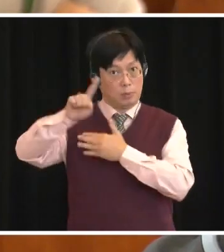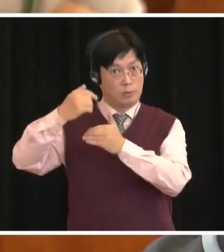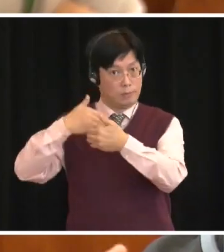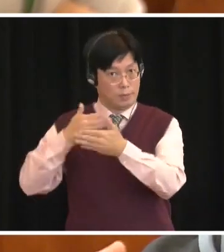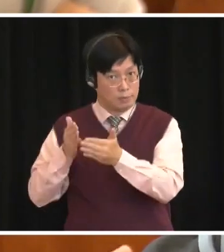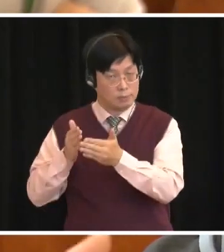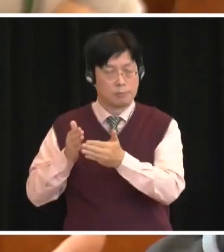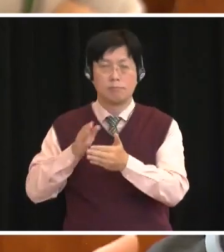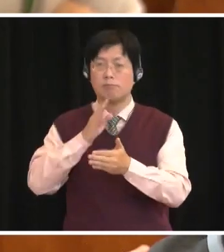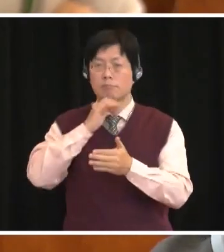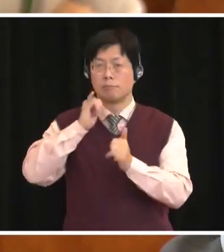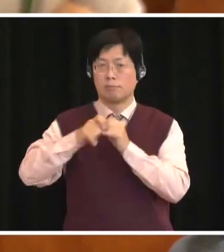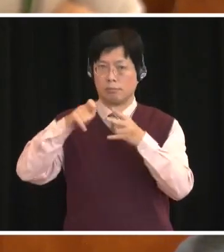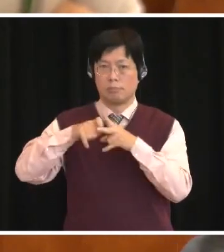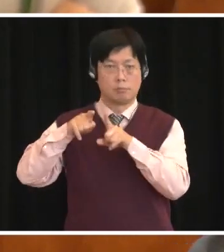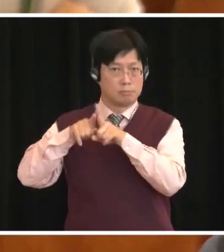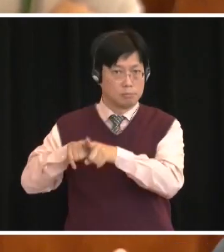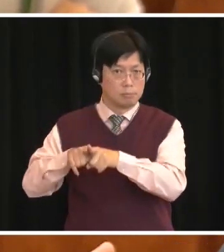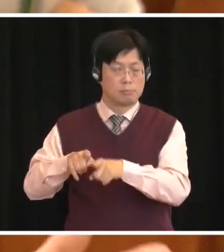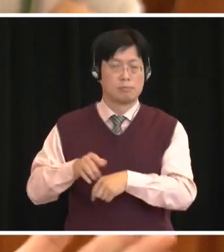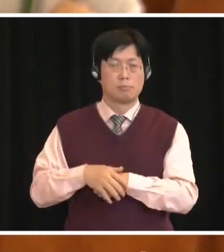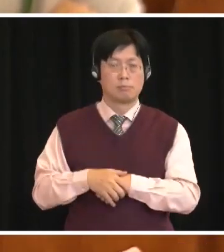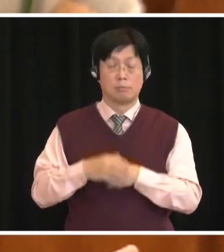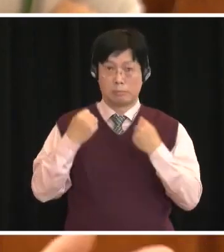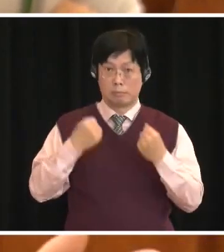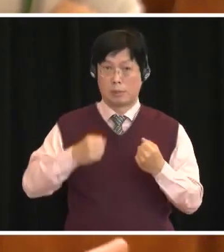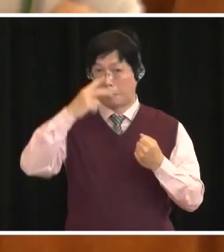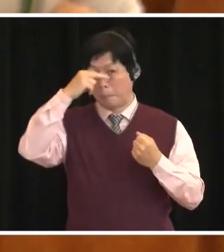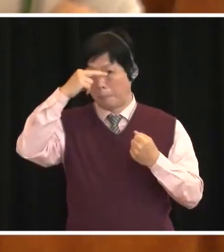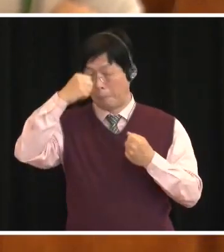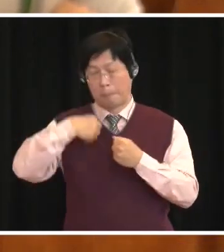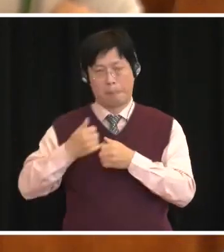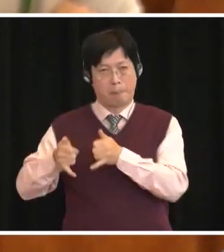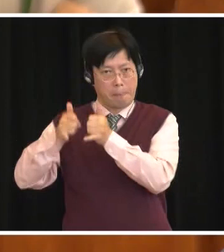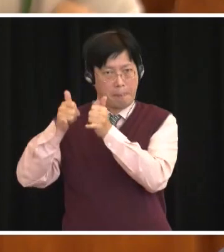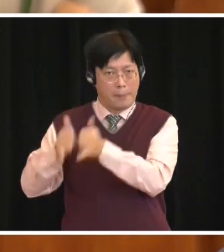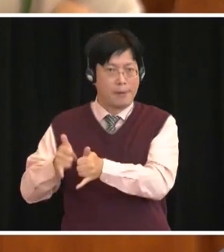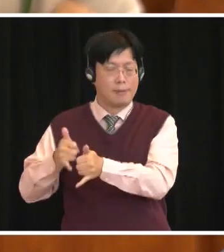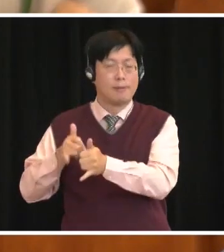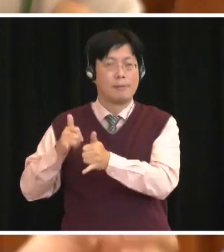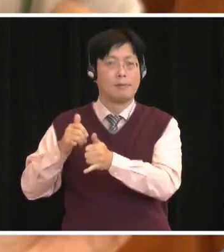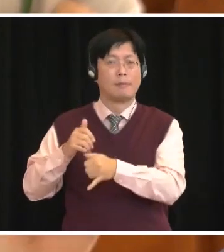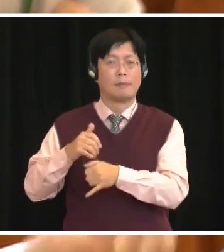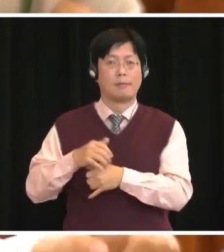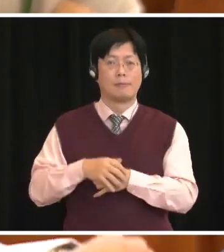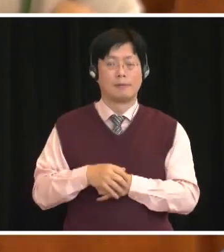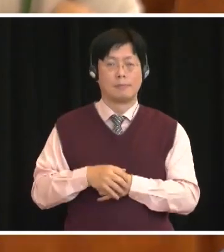confronting his perpetrator. Therefore, we can put the child victim